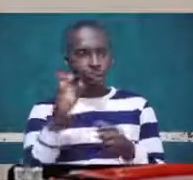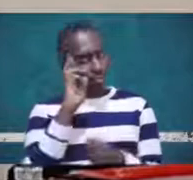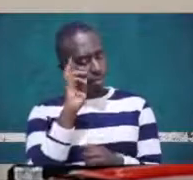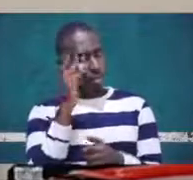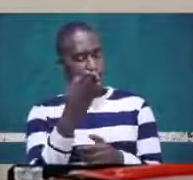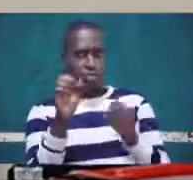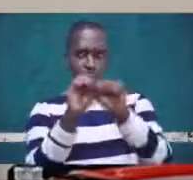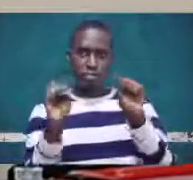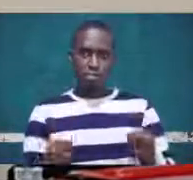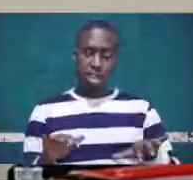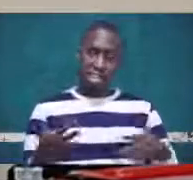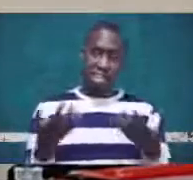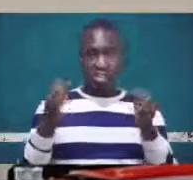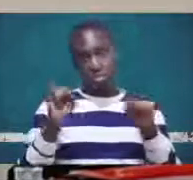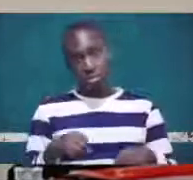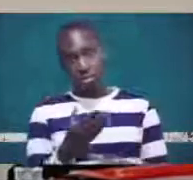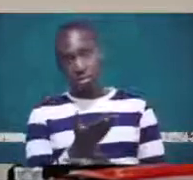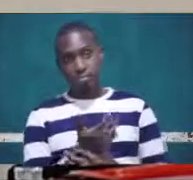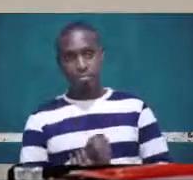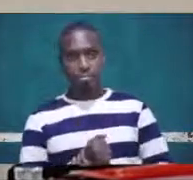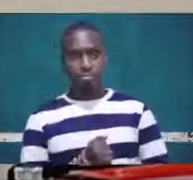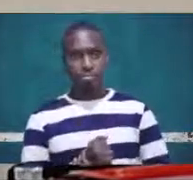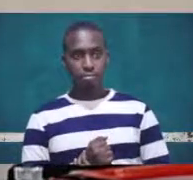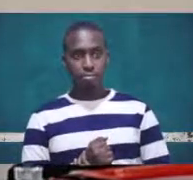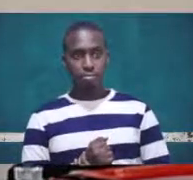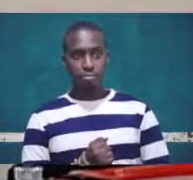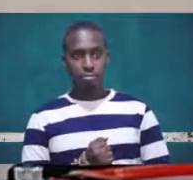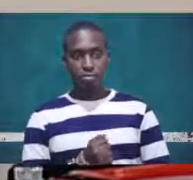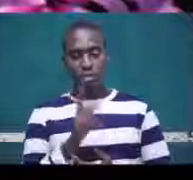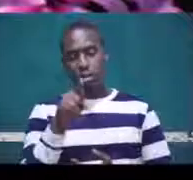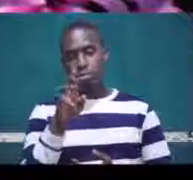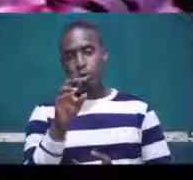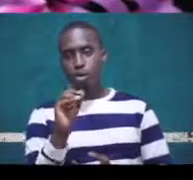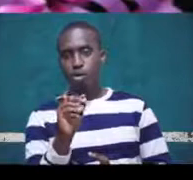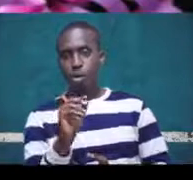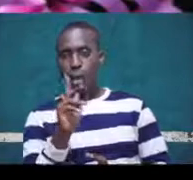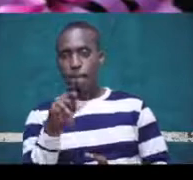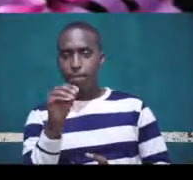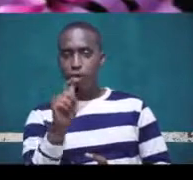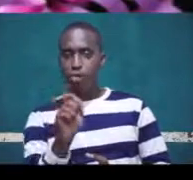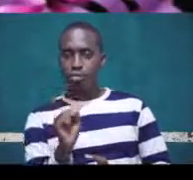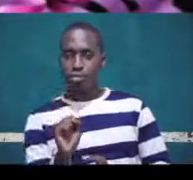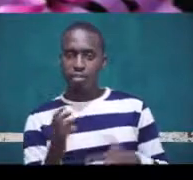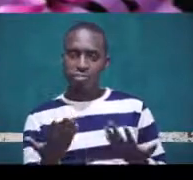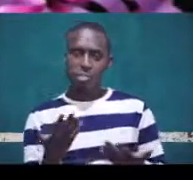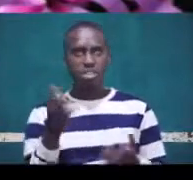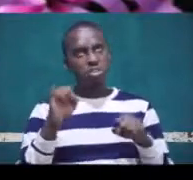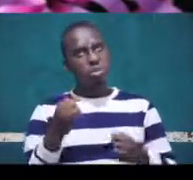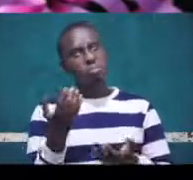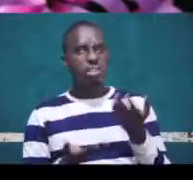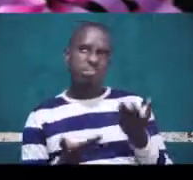this structure? Could it be like a basic? A pot? Could it be